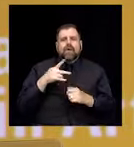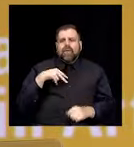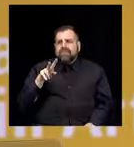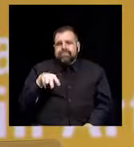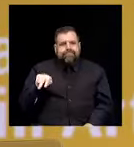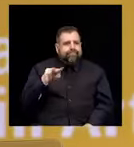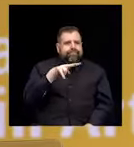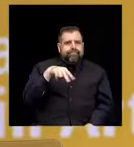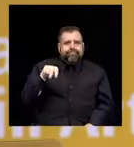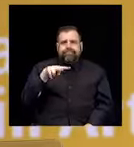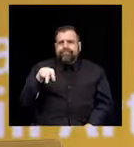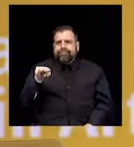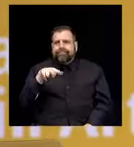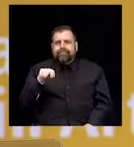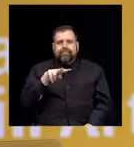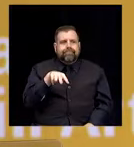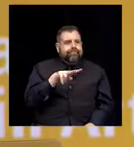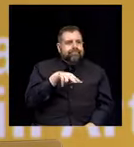and not finding